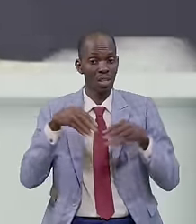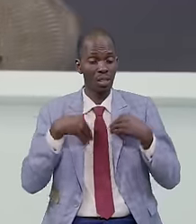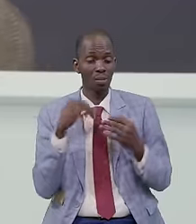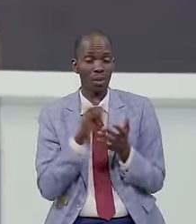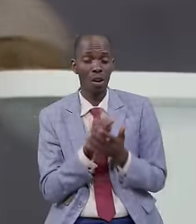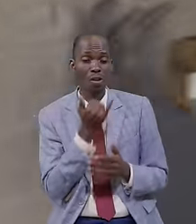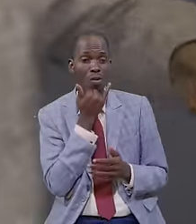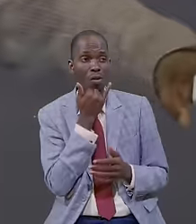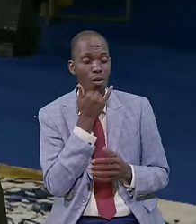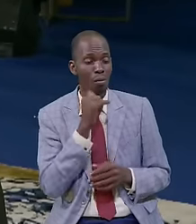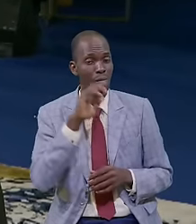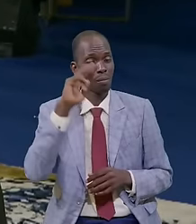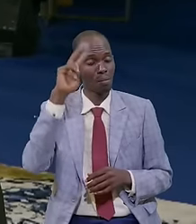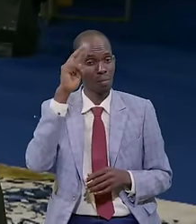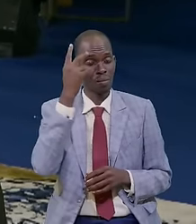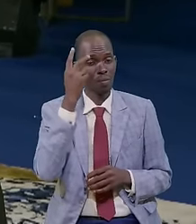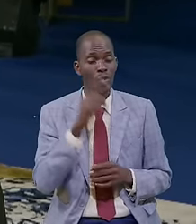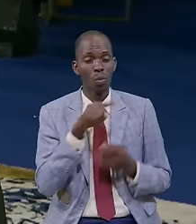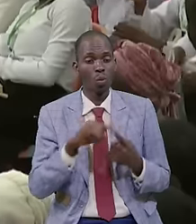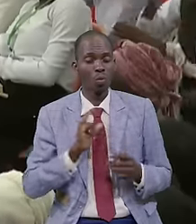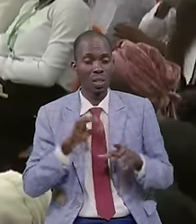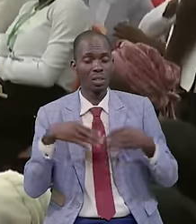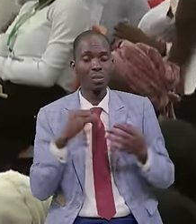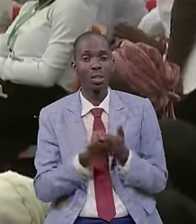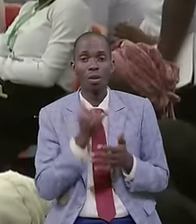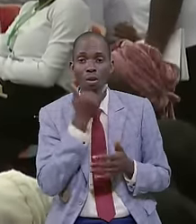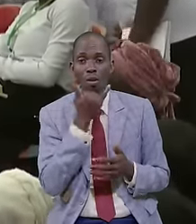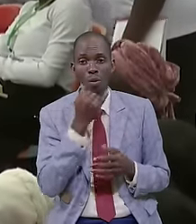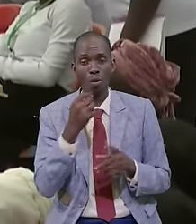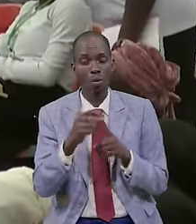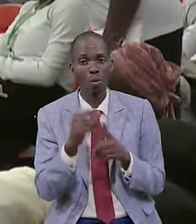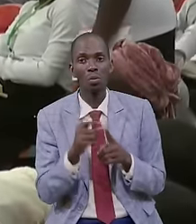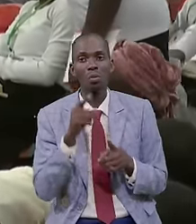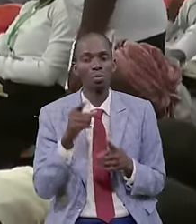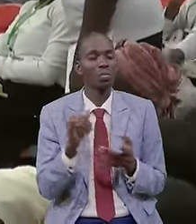a fool at 40 is a fool forever.